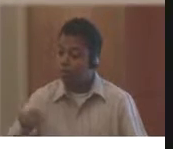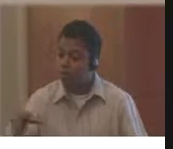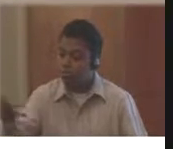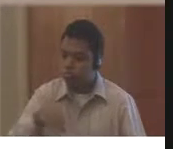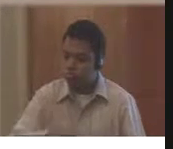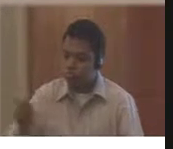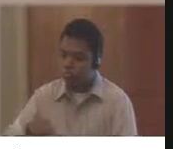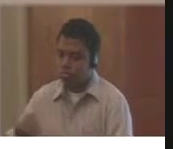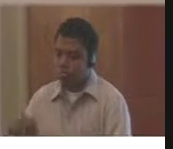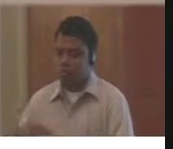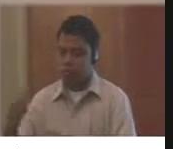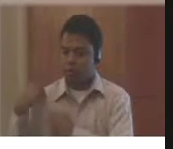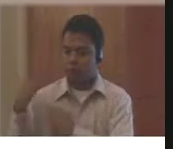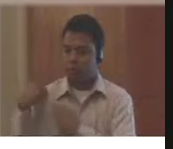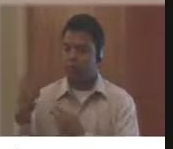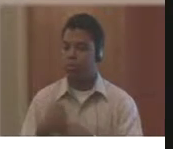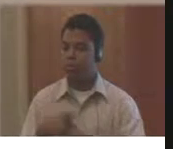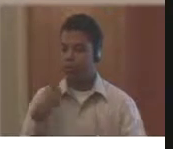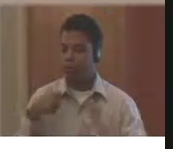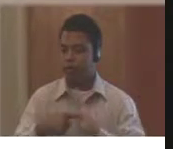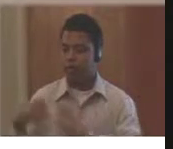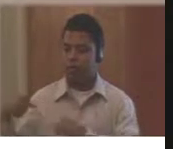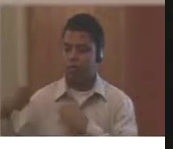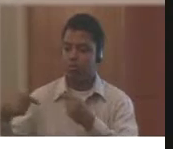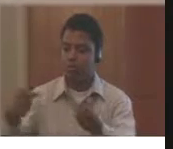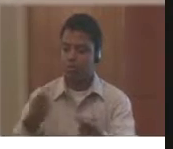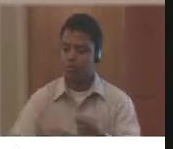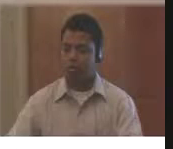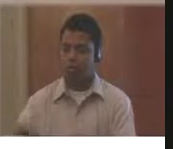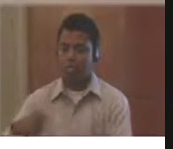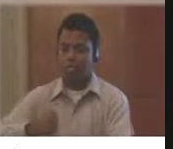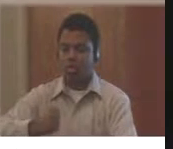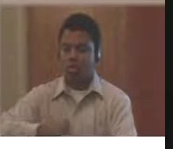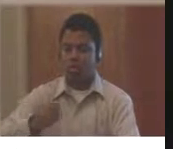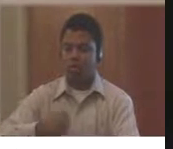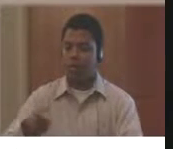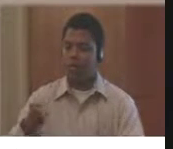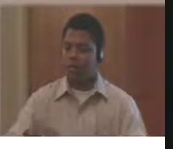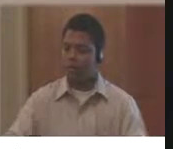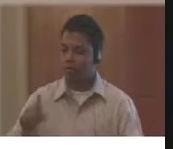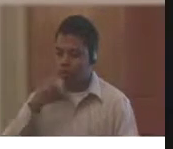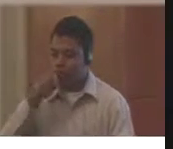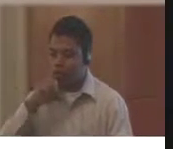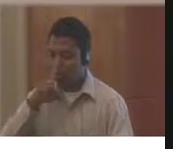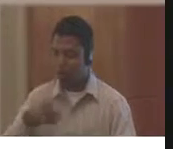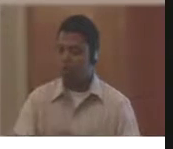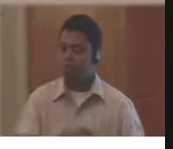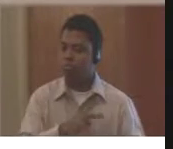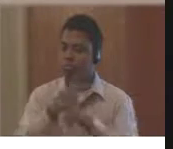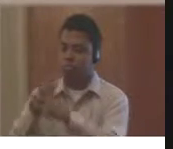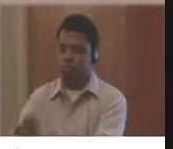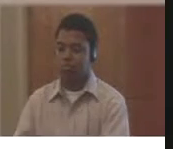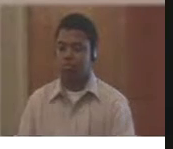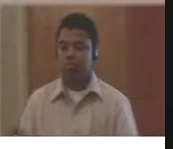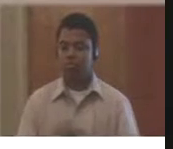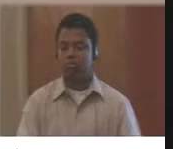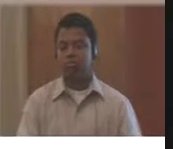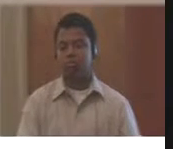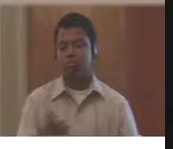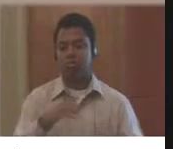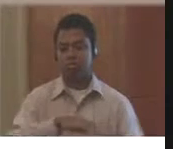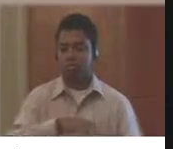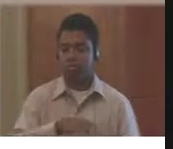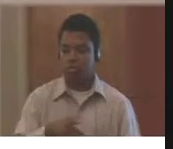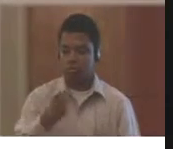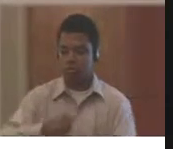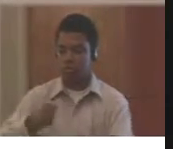management. Aspects such as business continuity and protecting employees from labor risks, while important, should also be